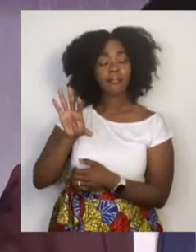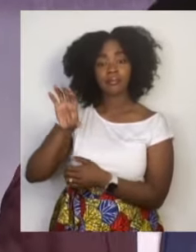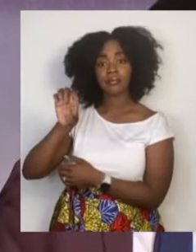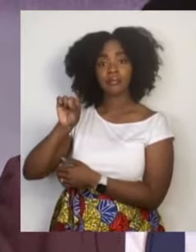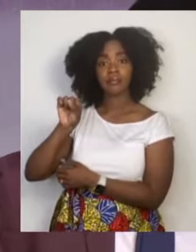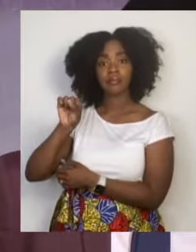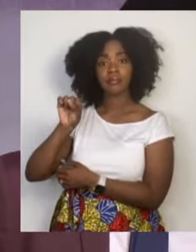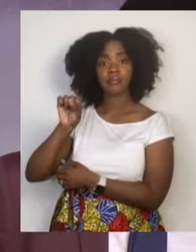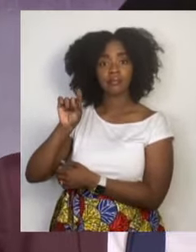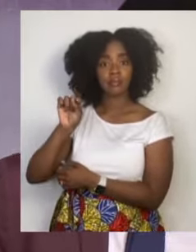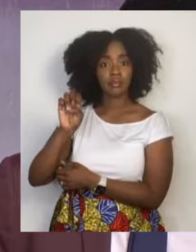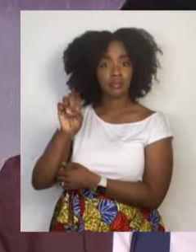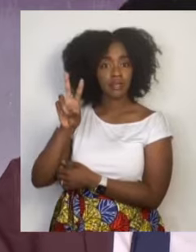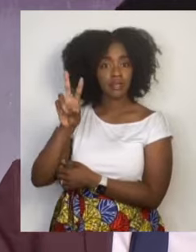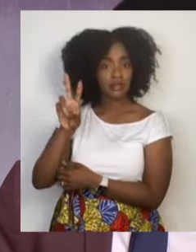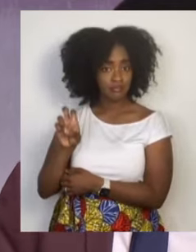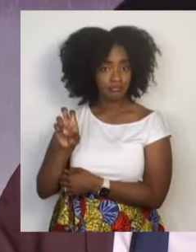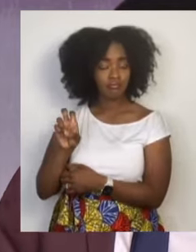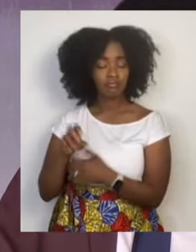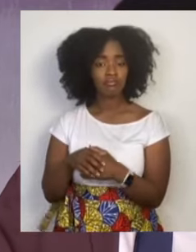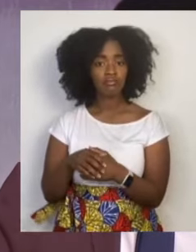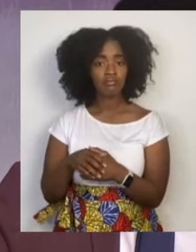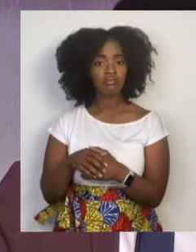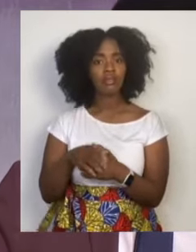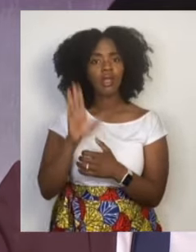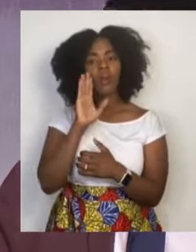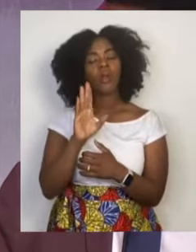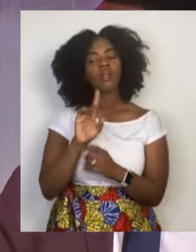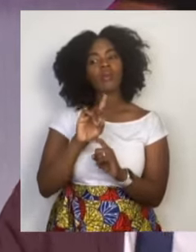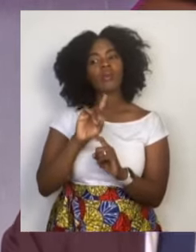will be undergoing surgery on Tuesday.